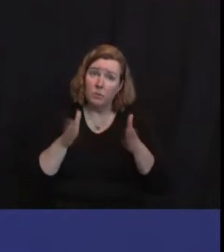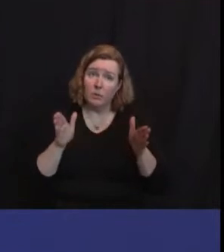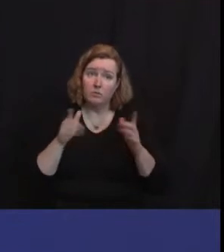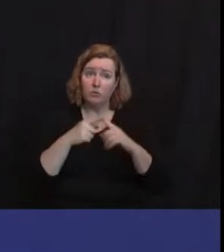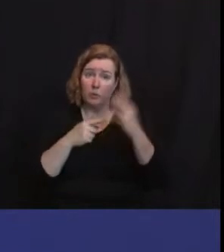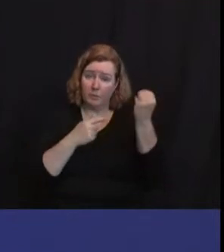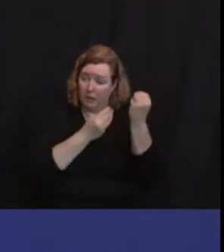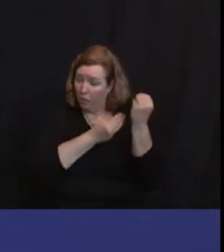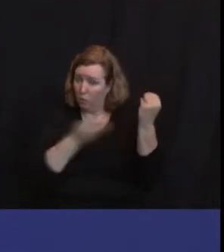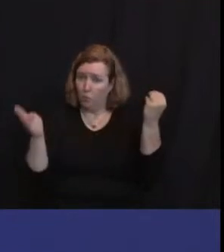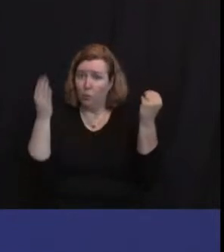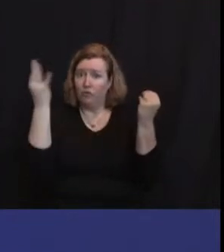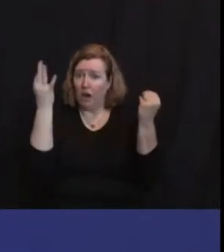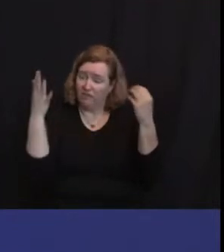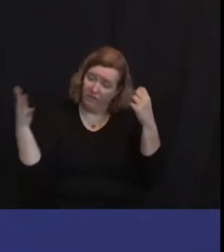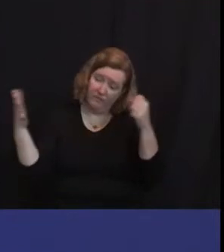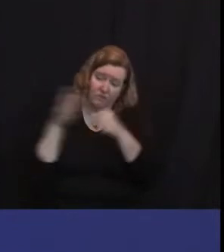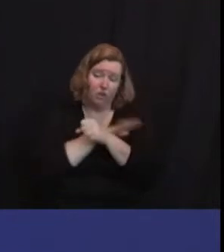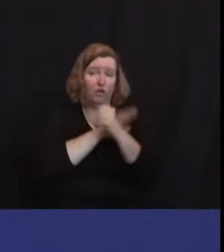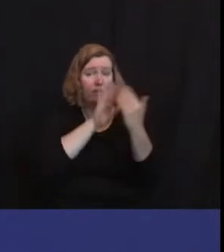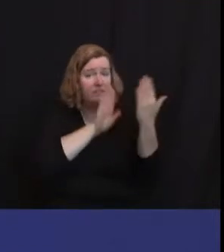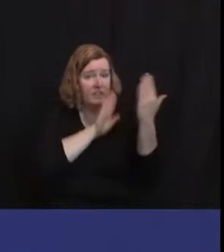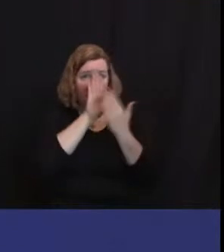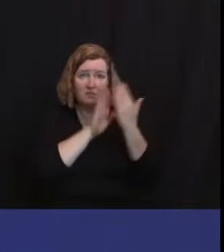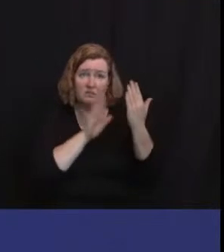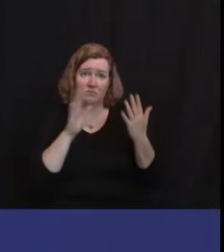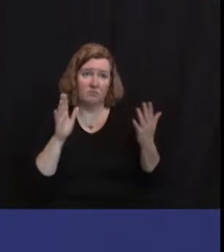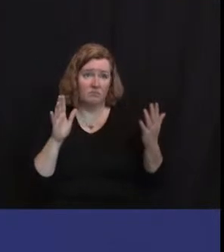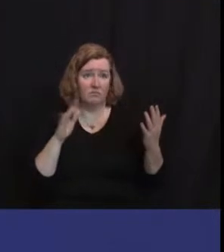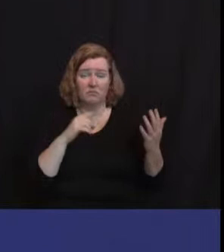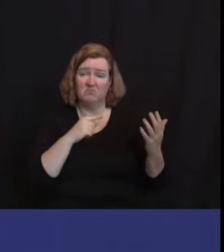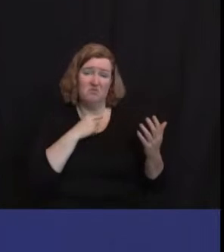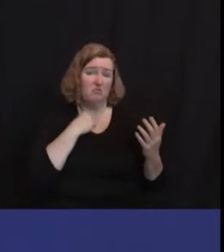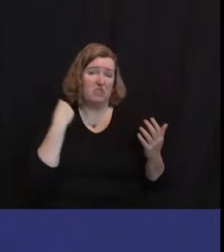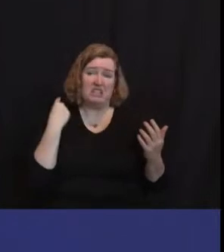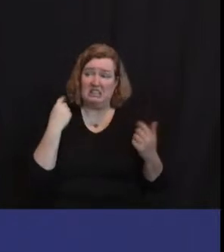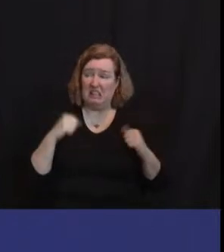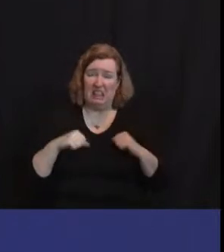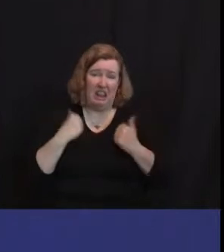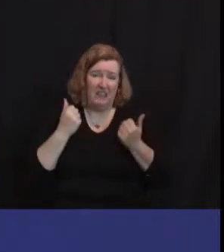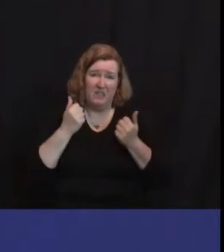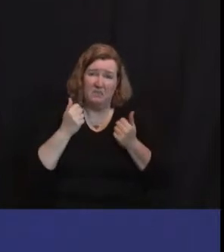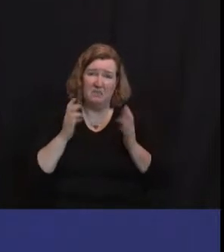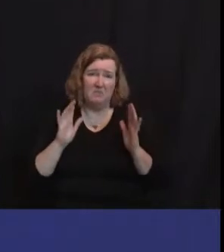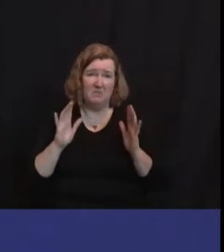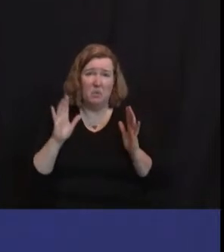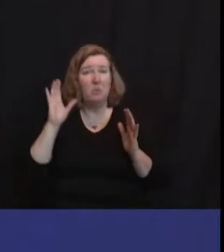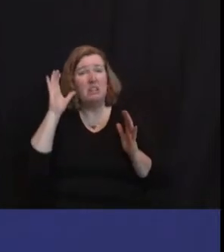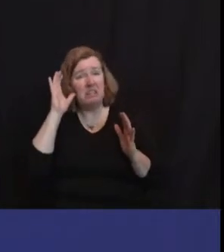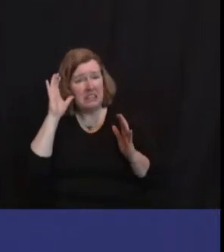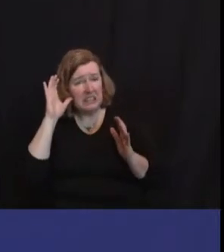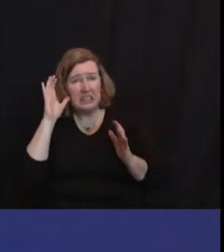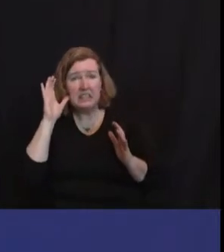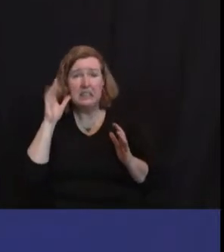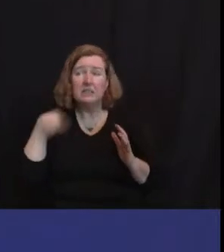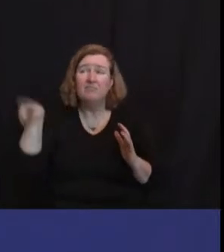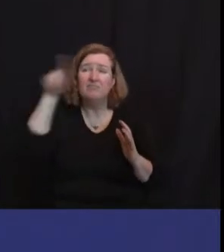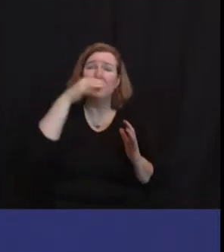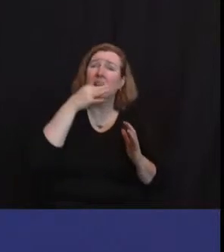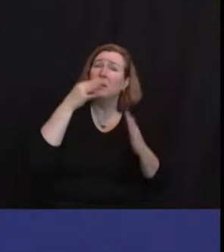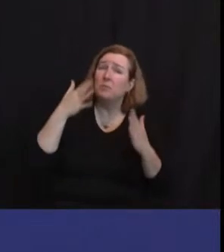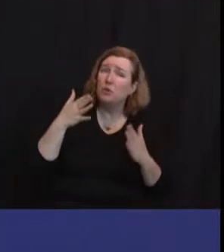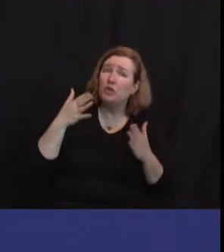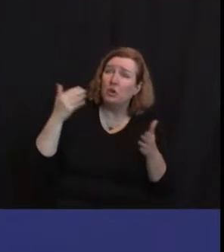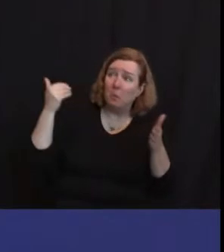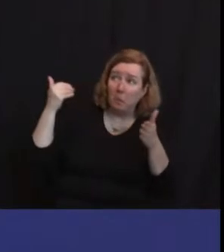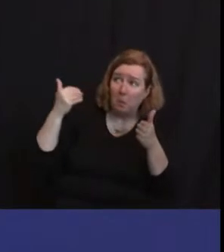person, but we're not putting people's lives at risk. So we owe guidance between now and whenever the right date is to make sure, if by going to school